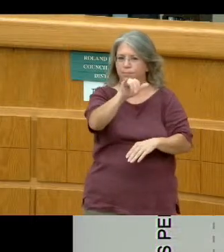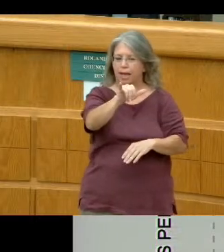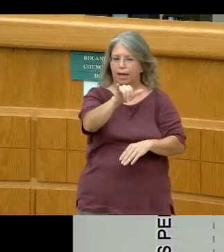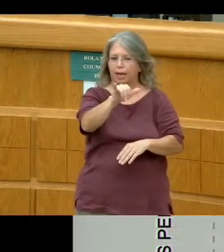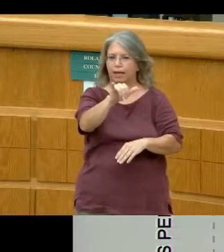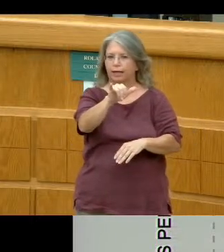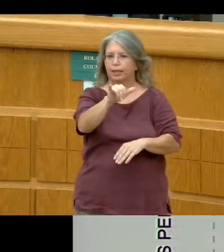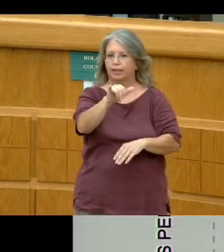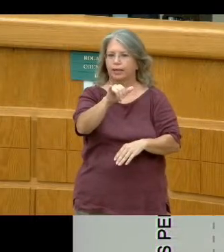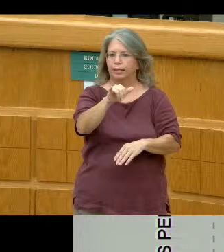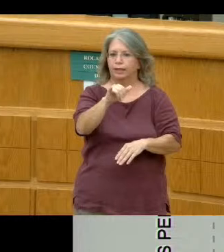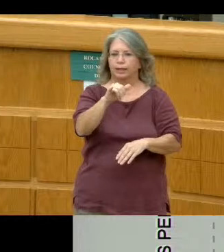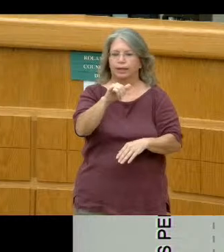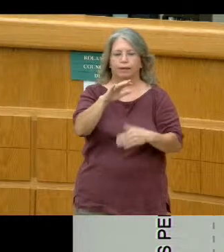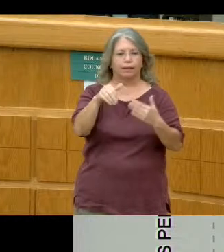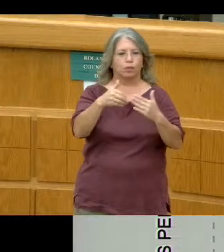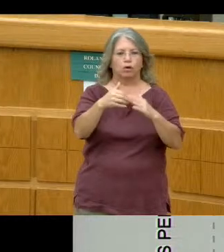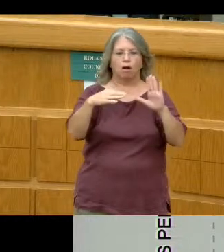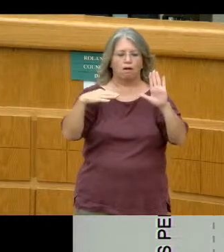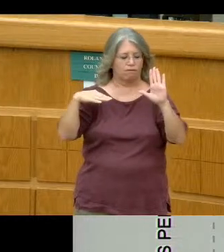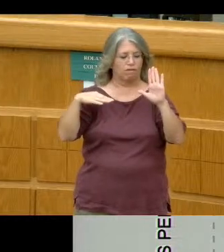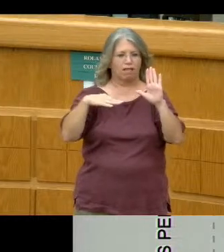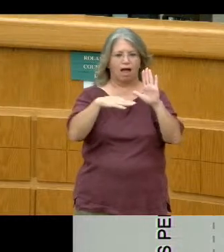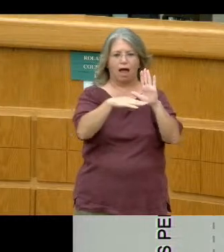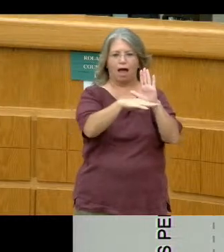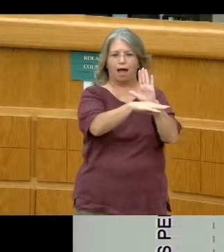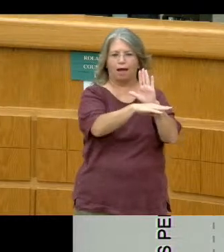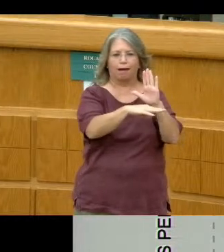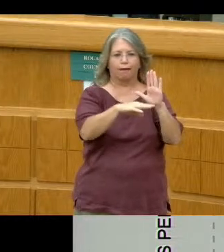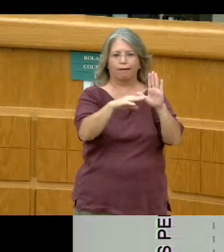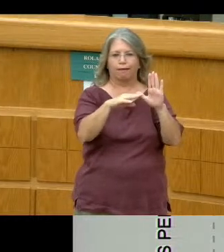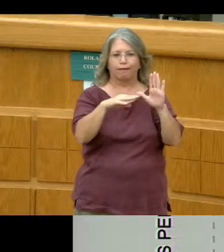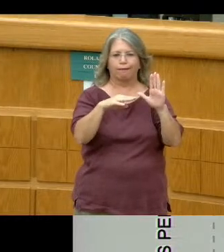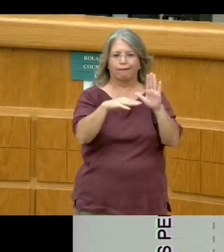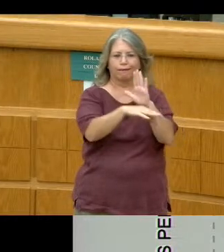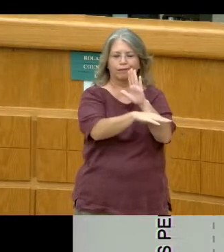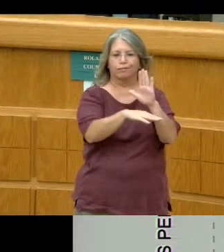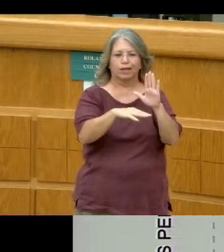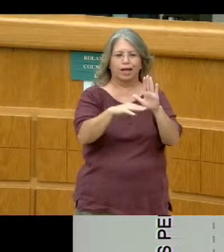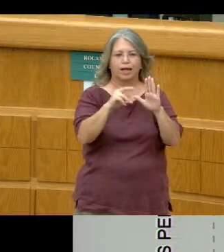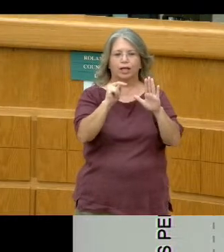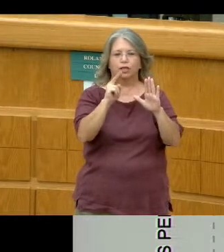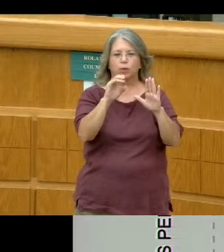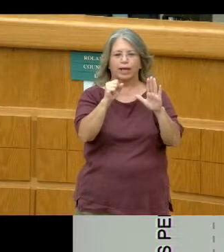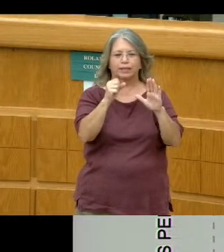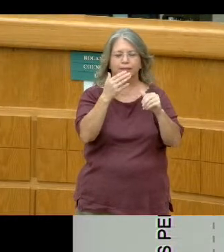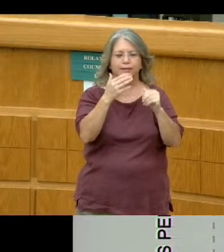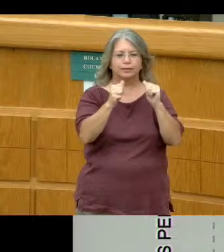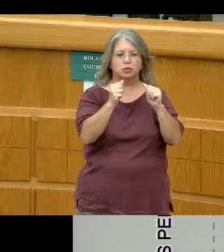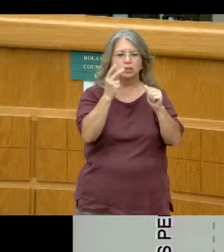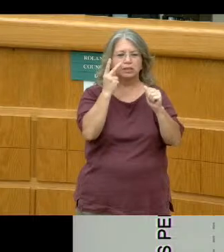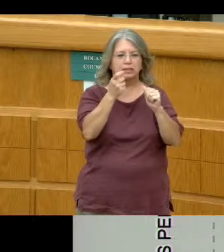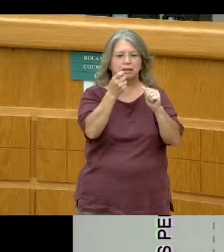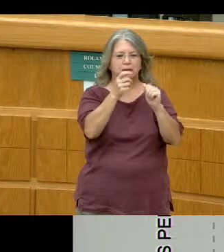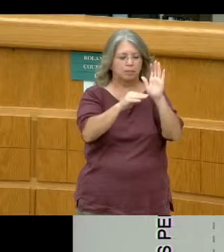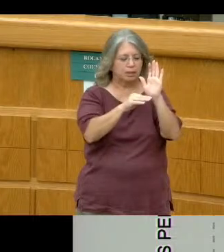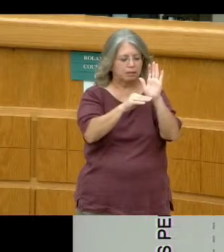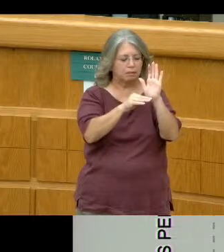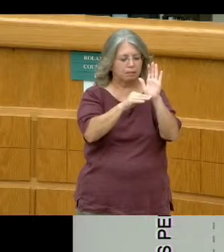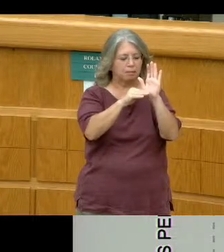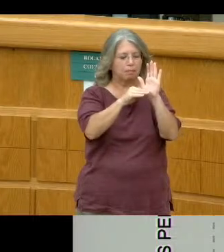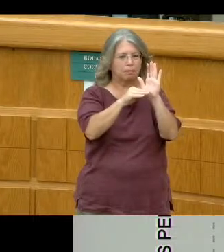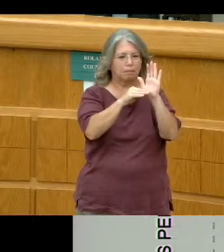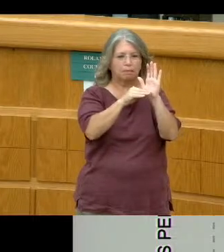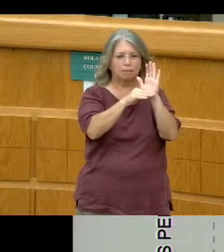on the scale of this graph. They'd all be flat lines at the bottom. And Nueces maybe would be just barely visible here in this lower portion